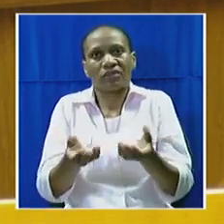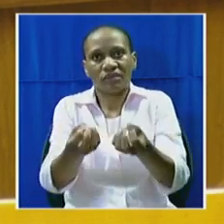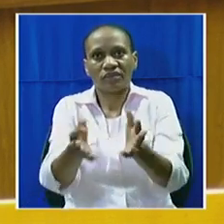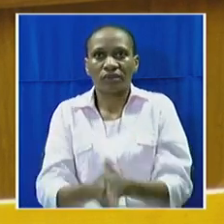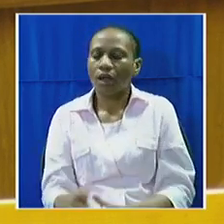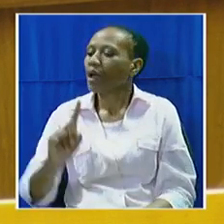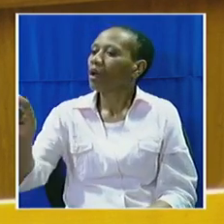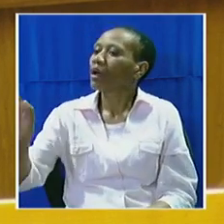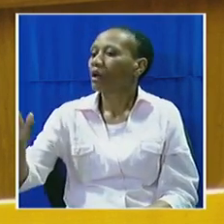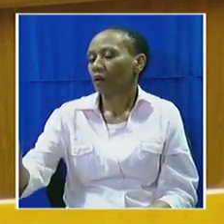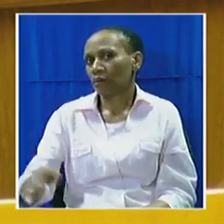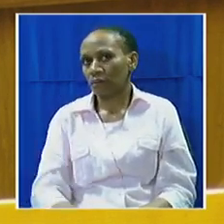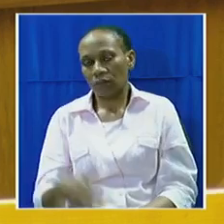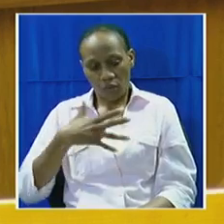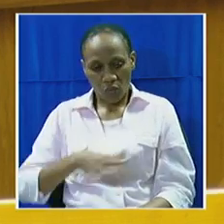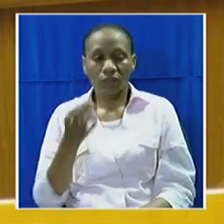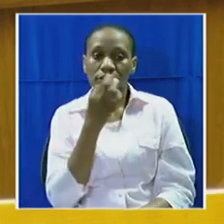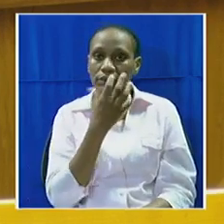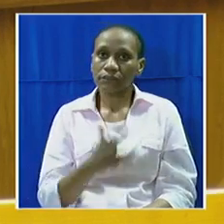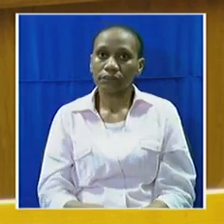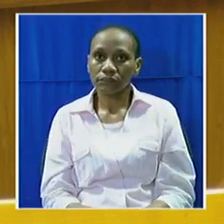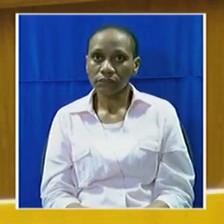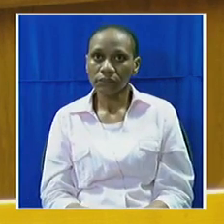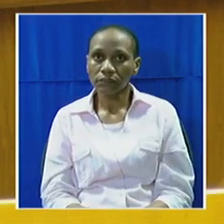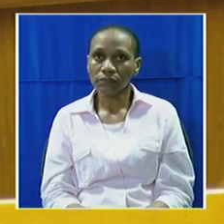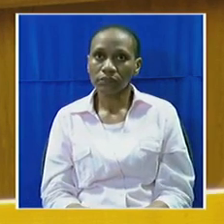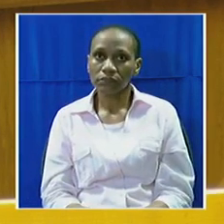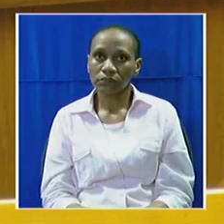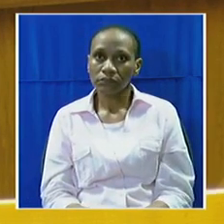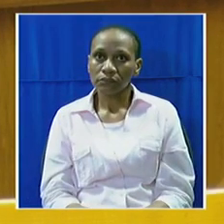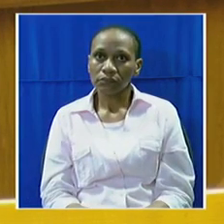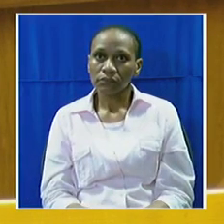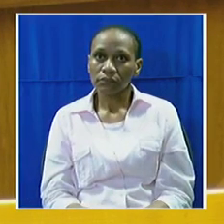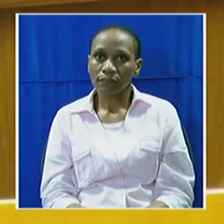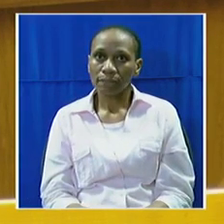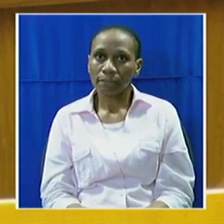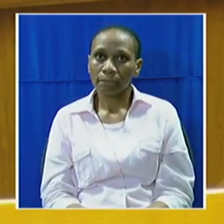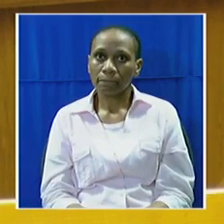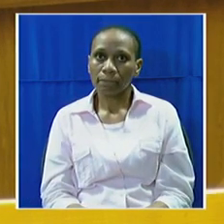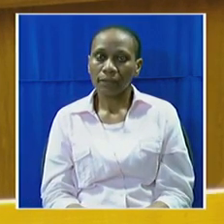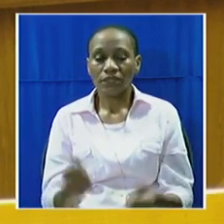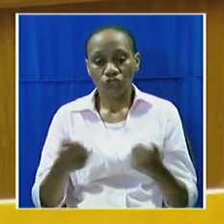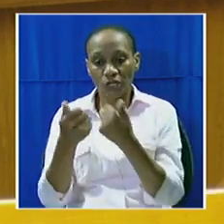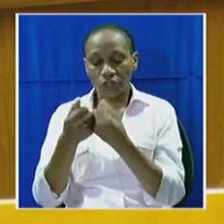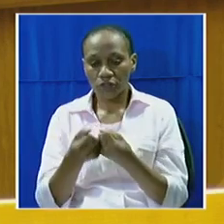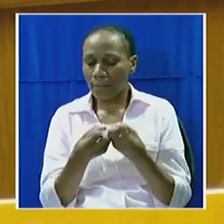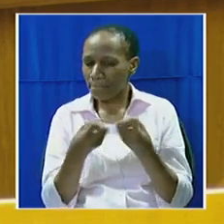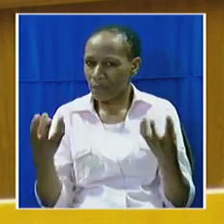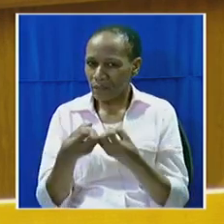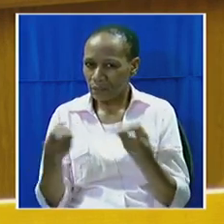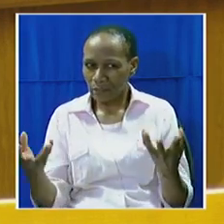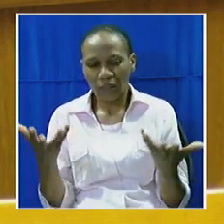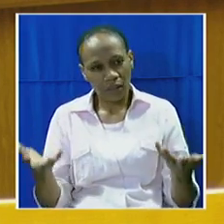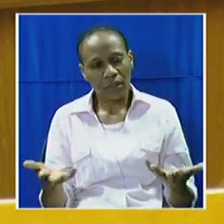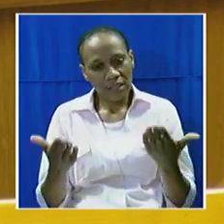Now, I therefore want to say that the majority of these things, really, this service is